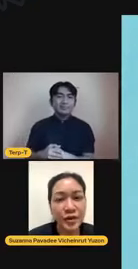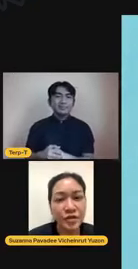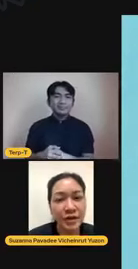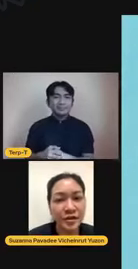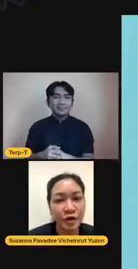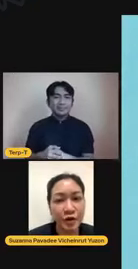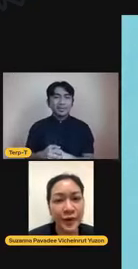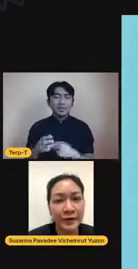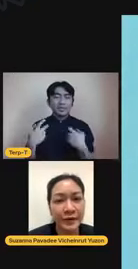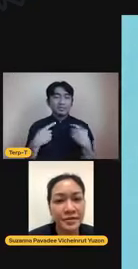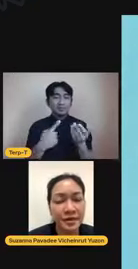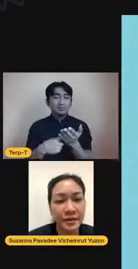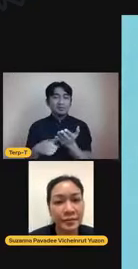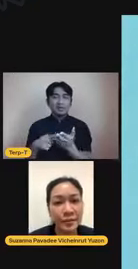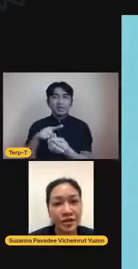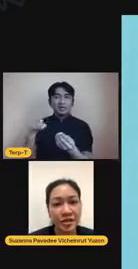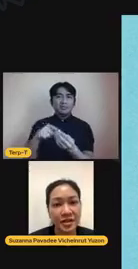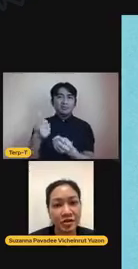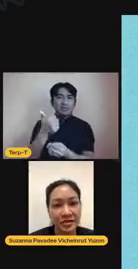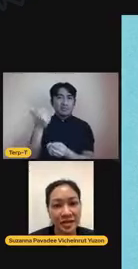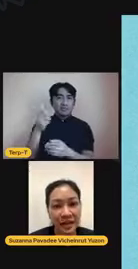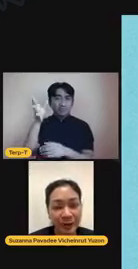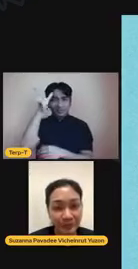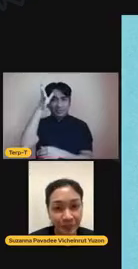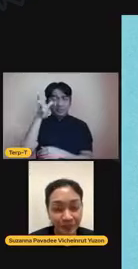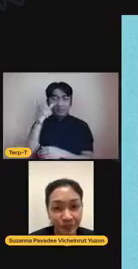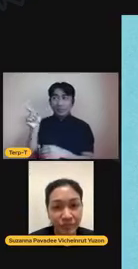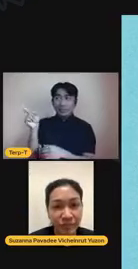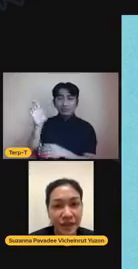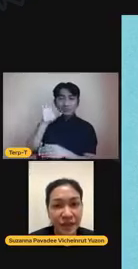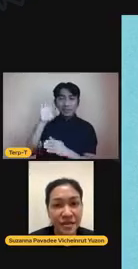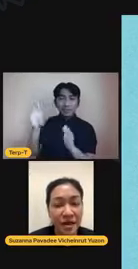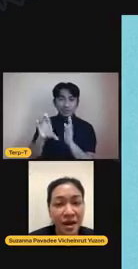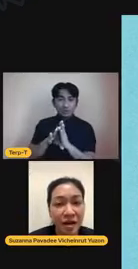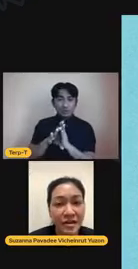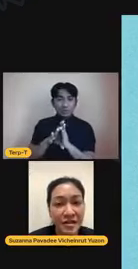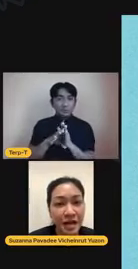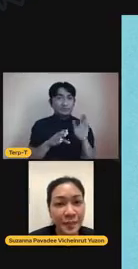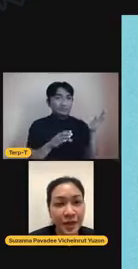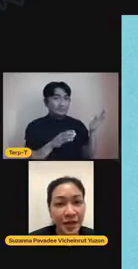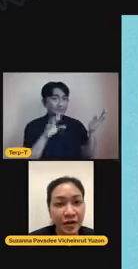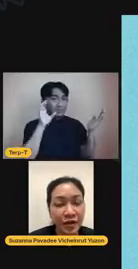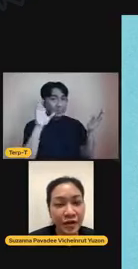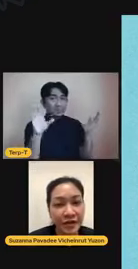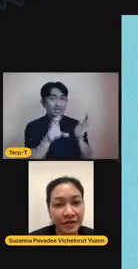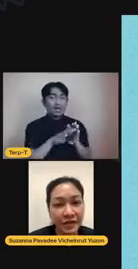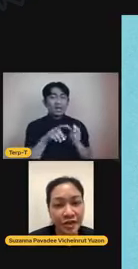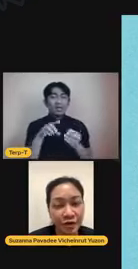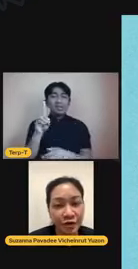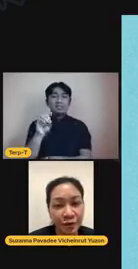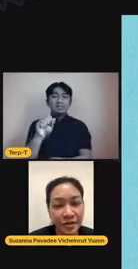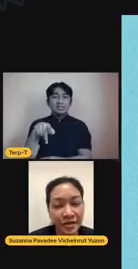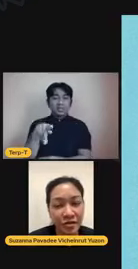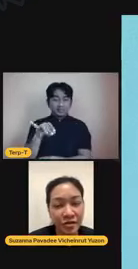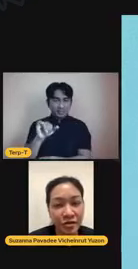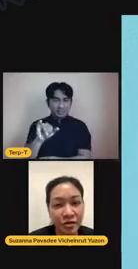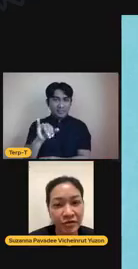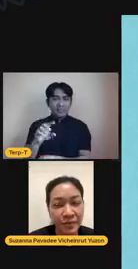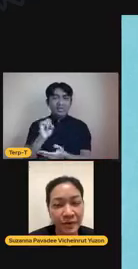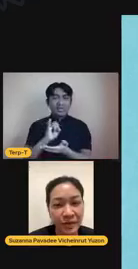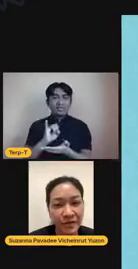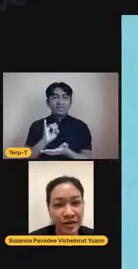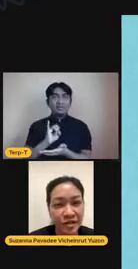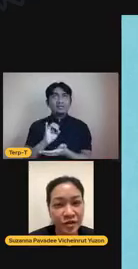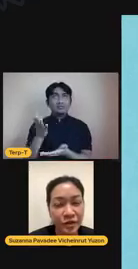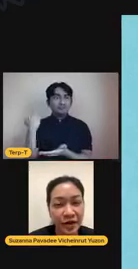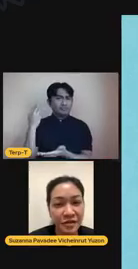We can speak to other co-parents. The picture that you see there is our DSAPI early intervention group since